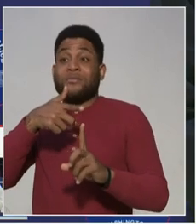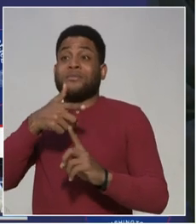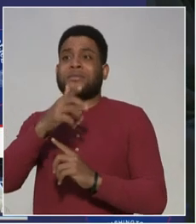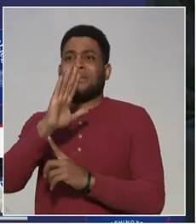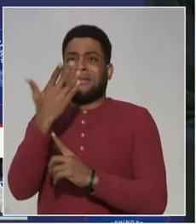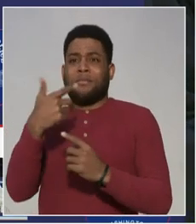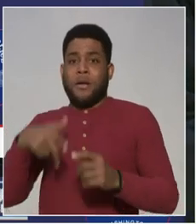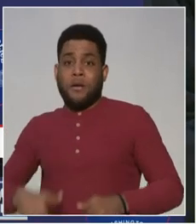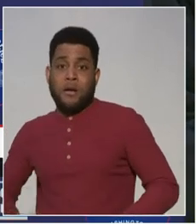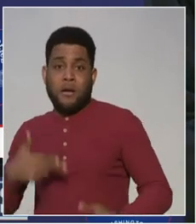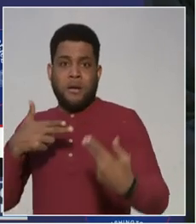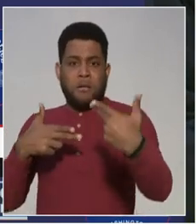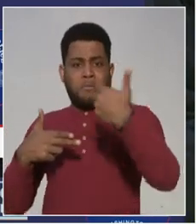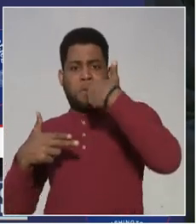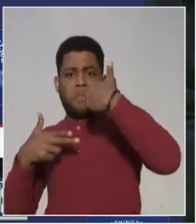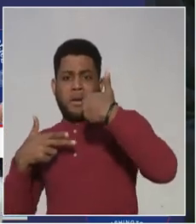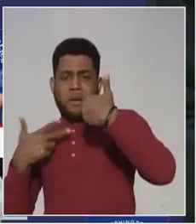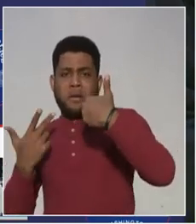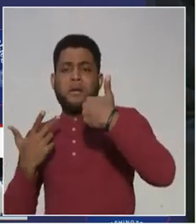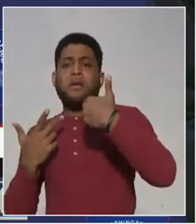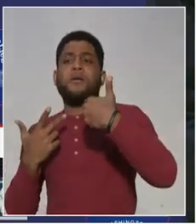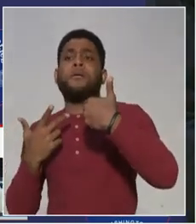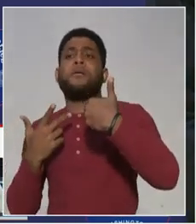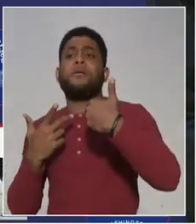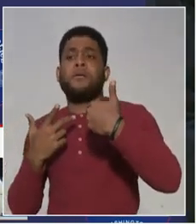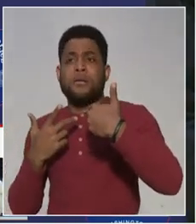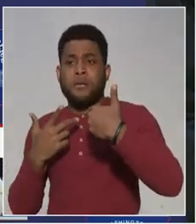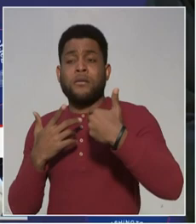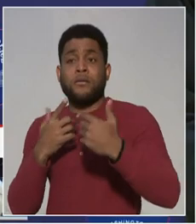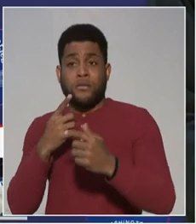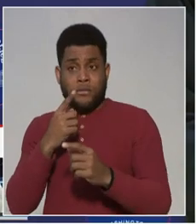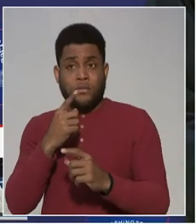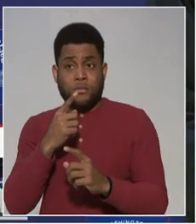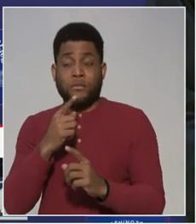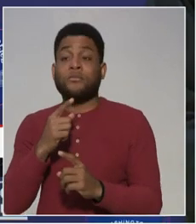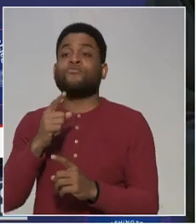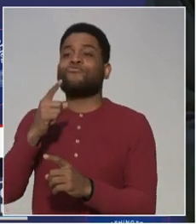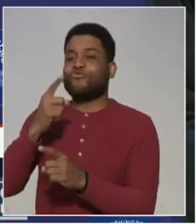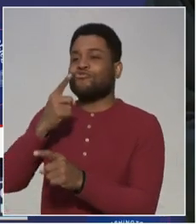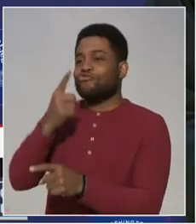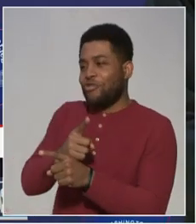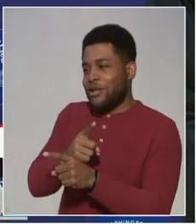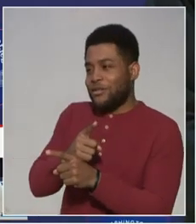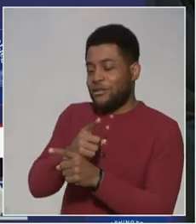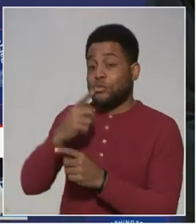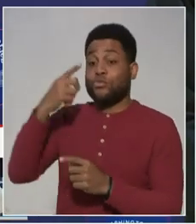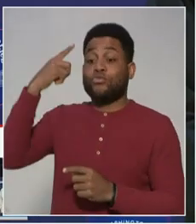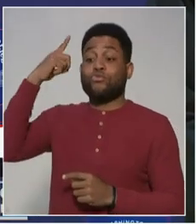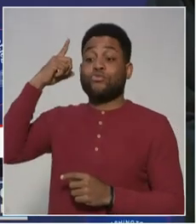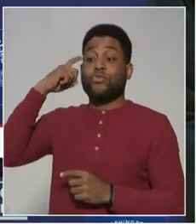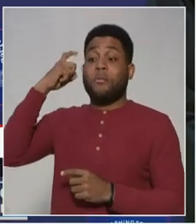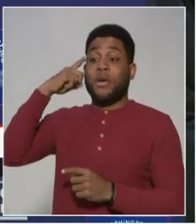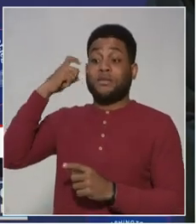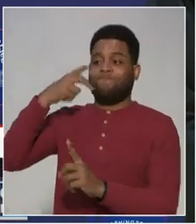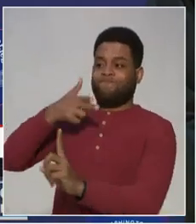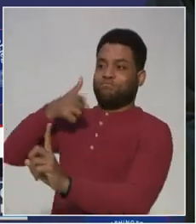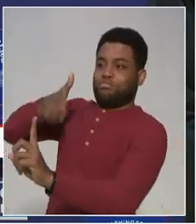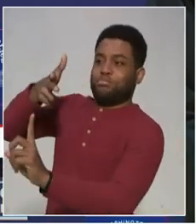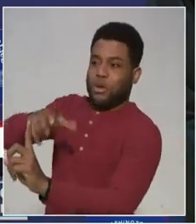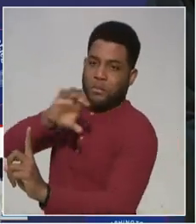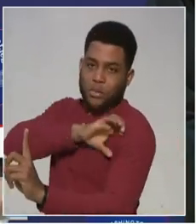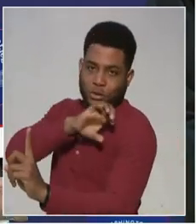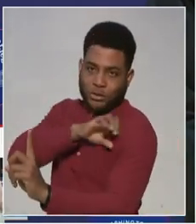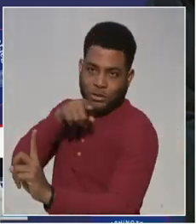door. That is correct. The suspect did shoot through the door, but again, it's still under investigation. We still have to look at